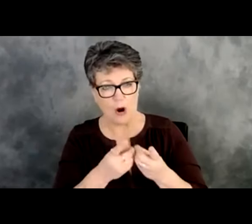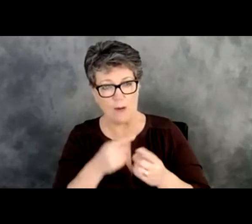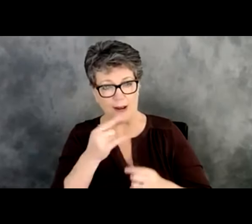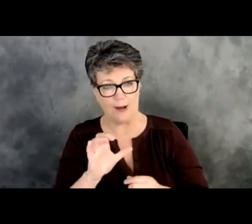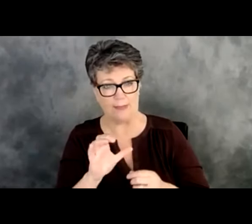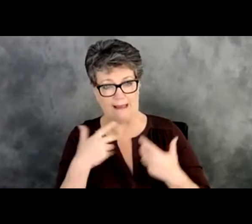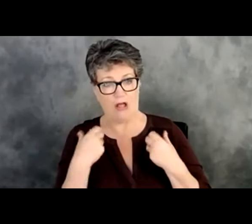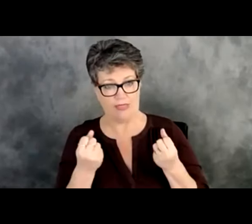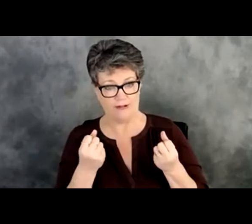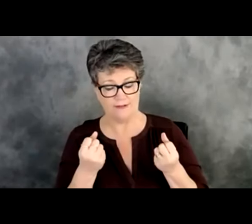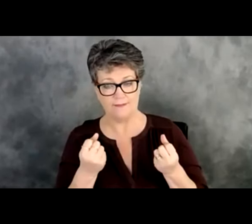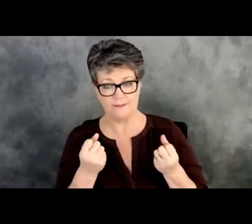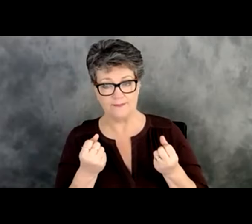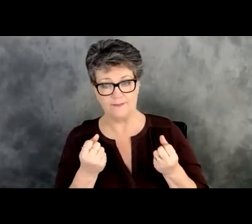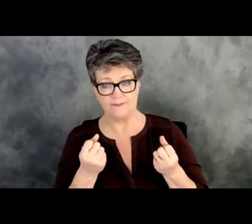Health,